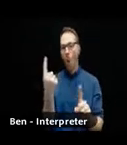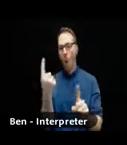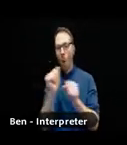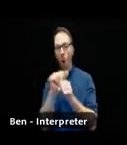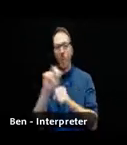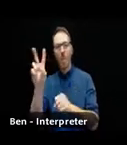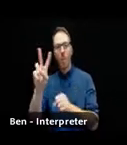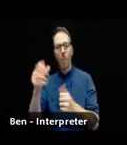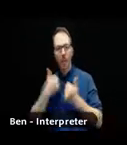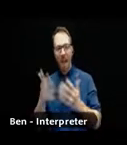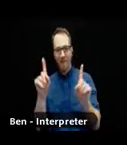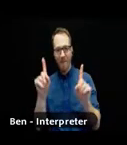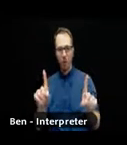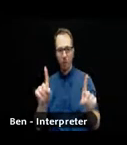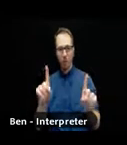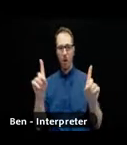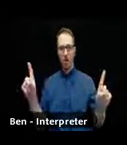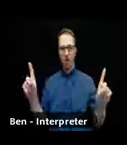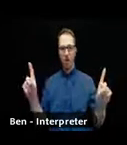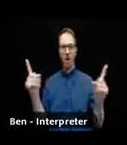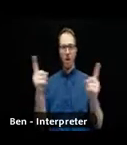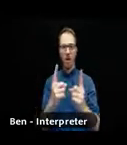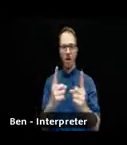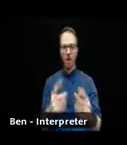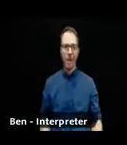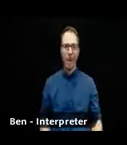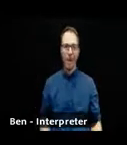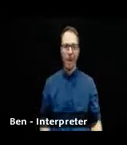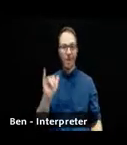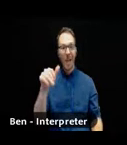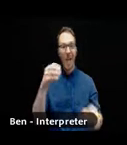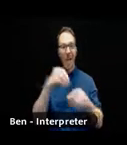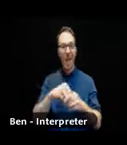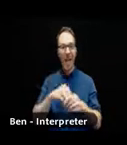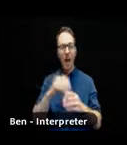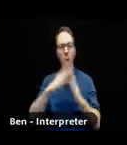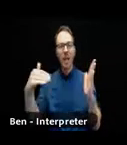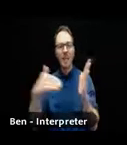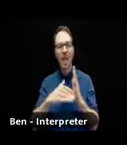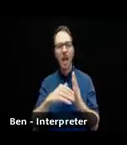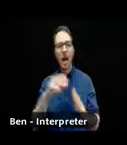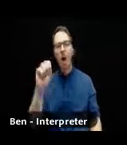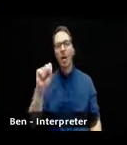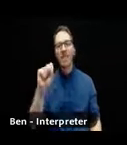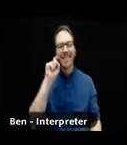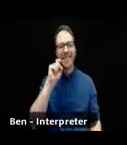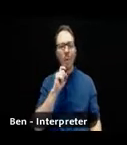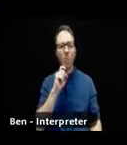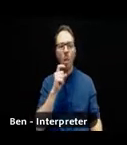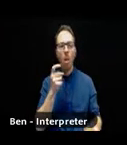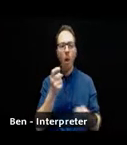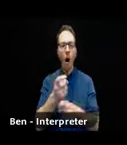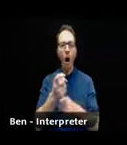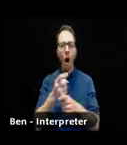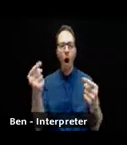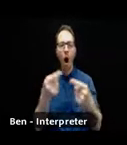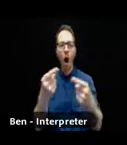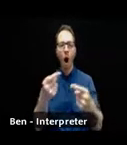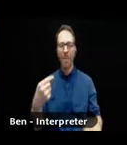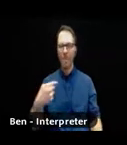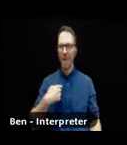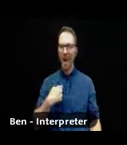survivor. Thoughts about that? Yeah, that's the way they do it in New Zealand around sexual harm. I personally would like for us to